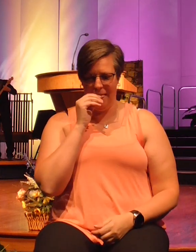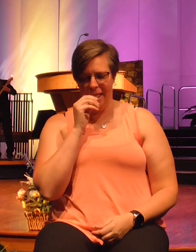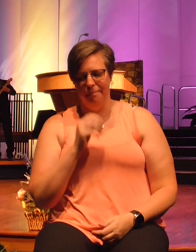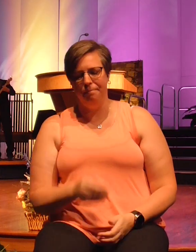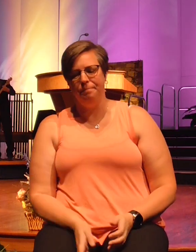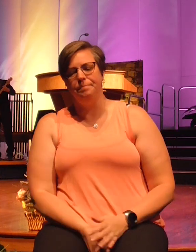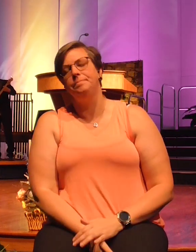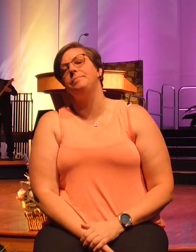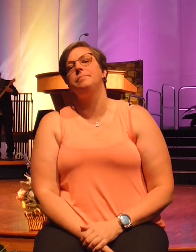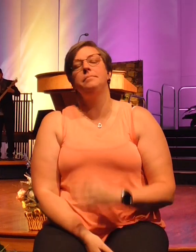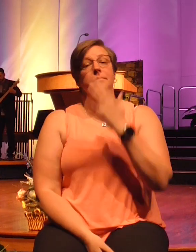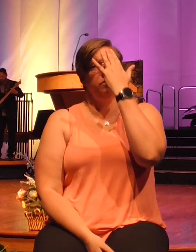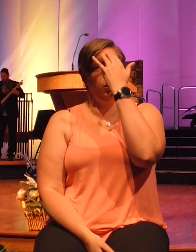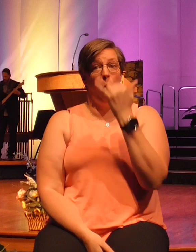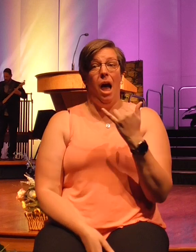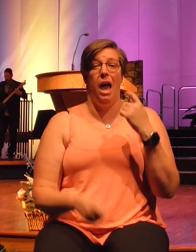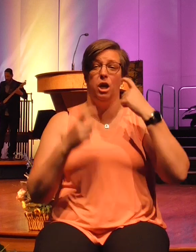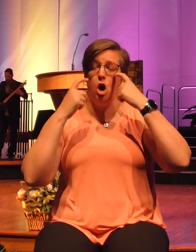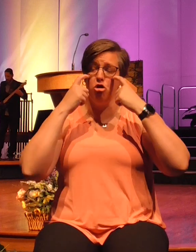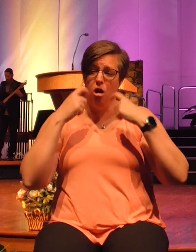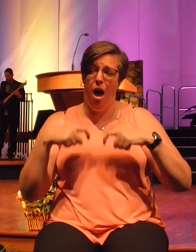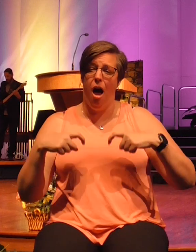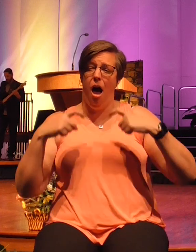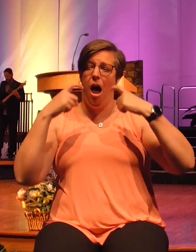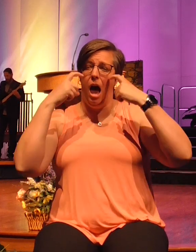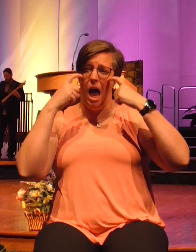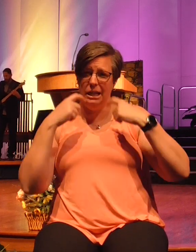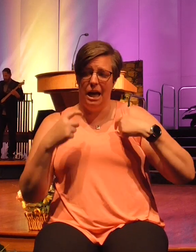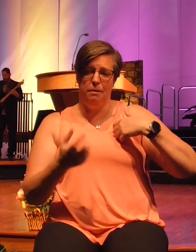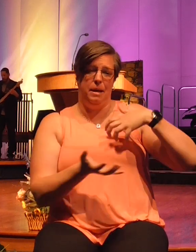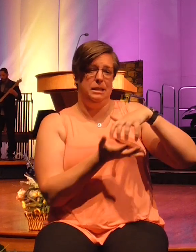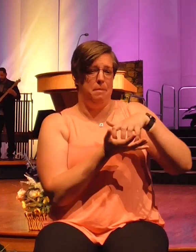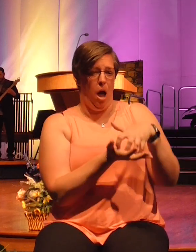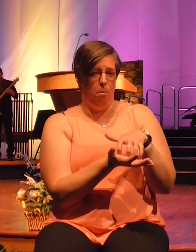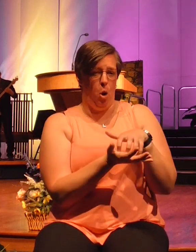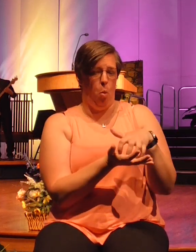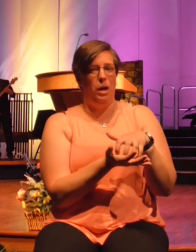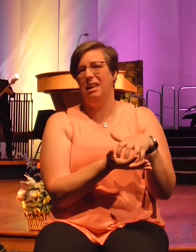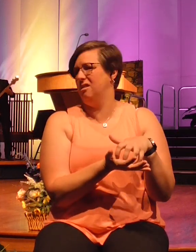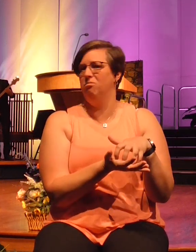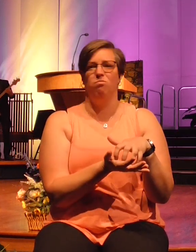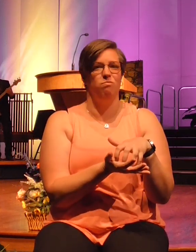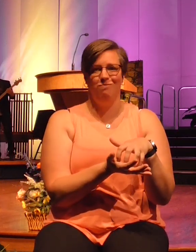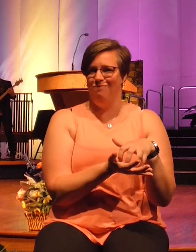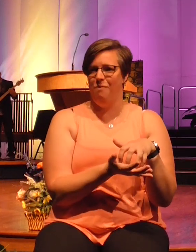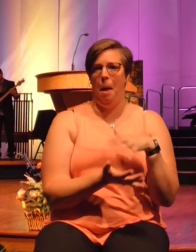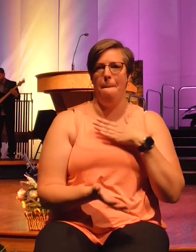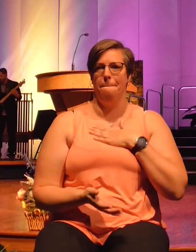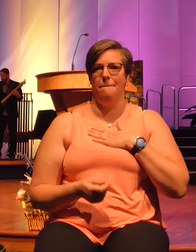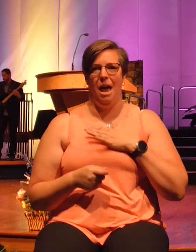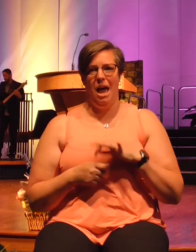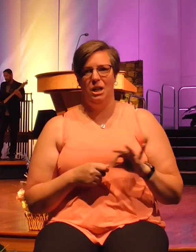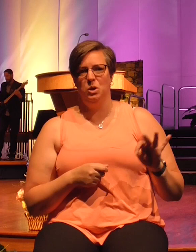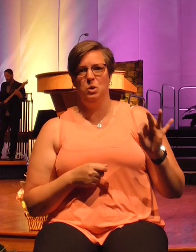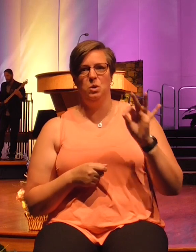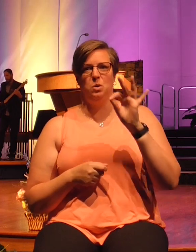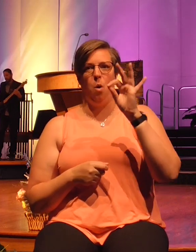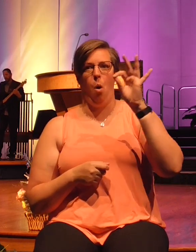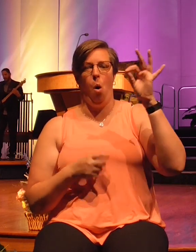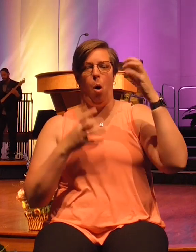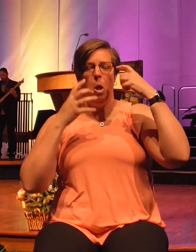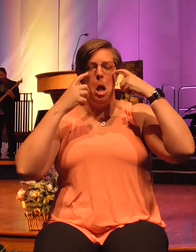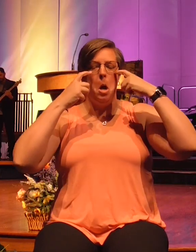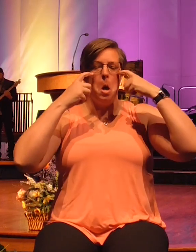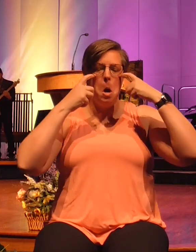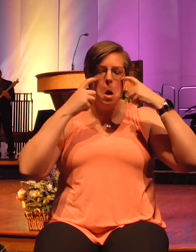'Cause crying doesn't make me weak, it's my soul just trying